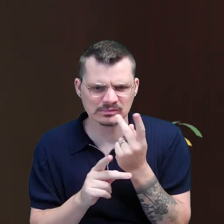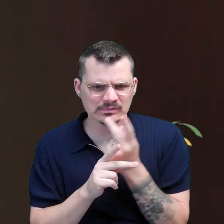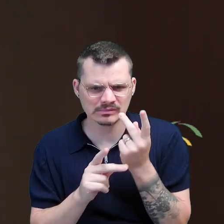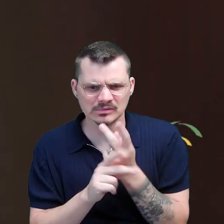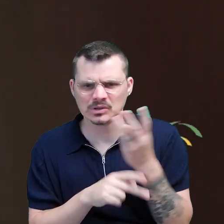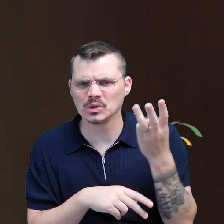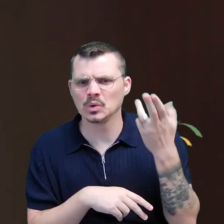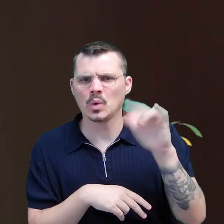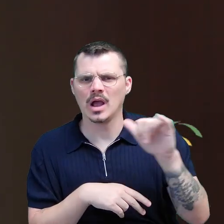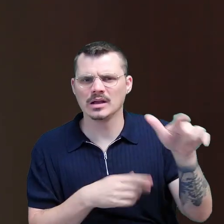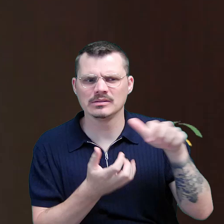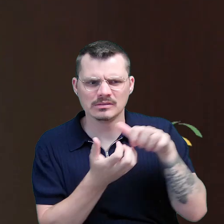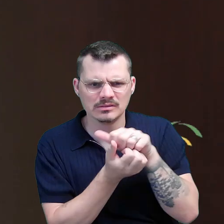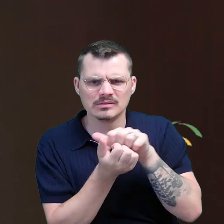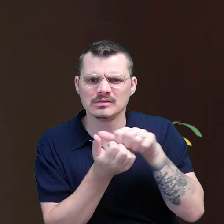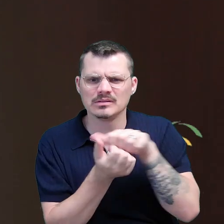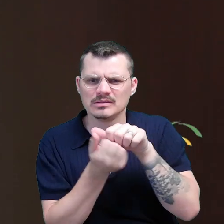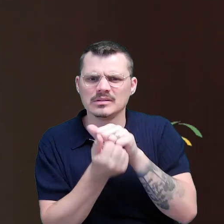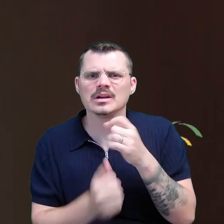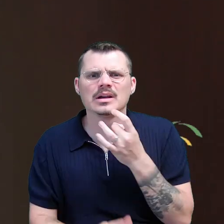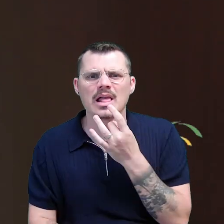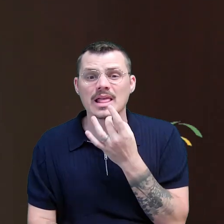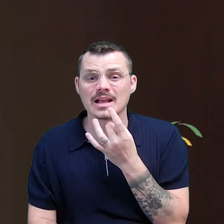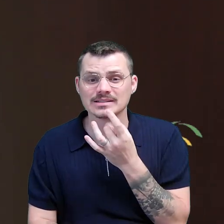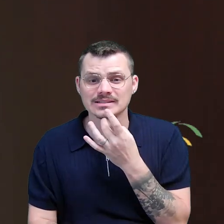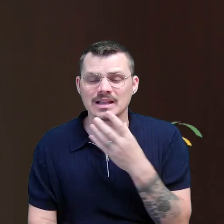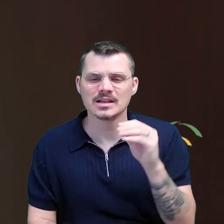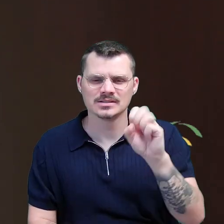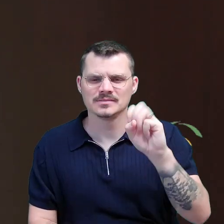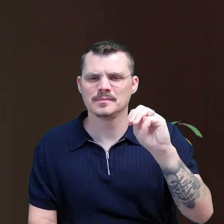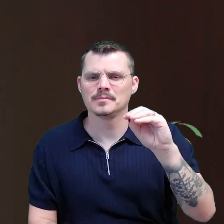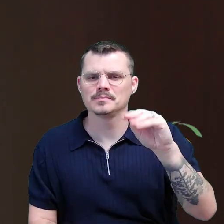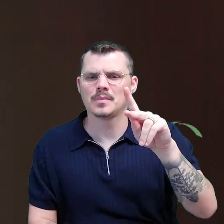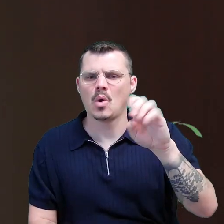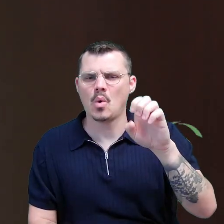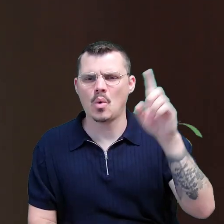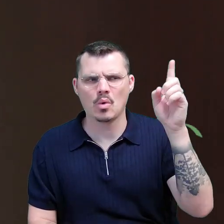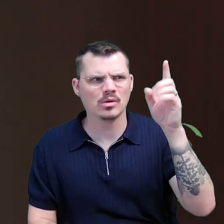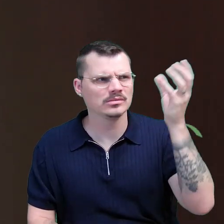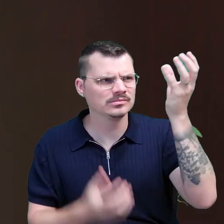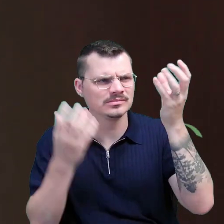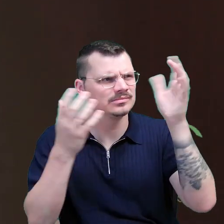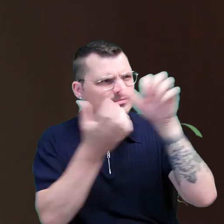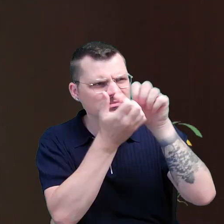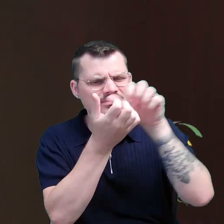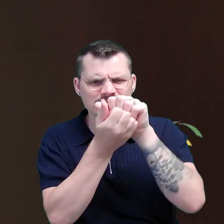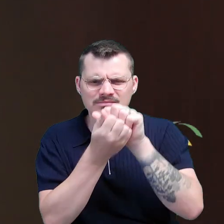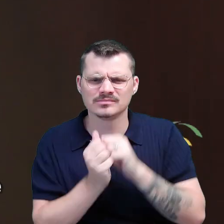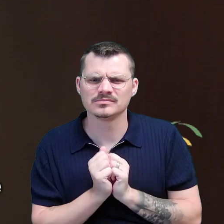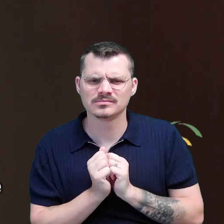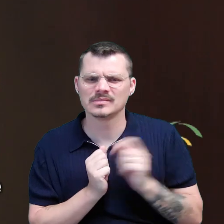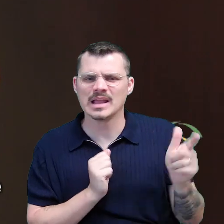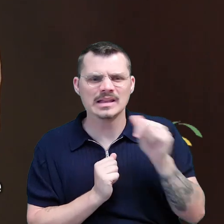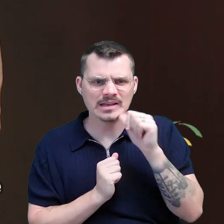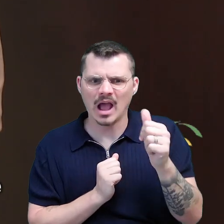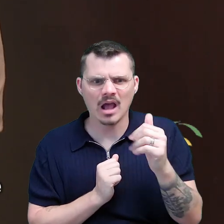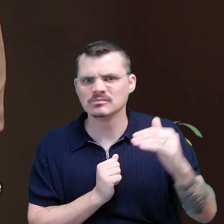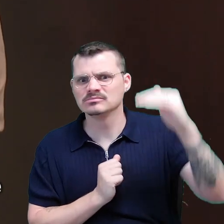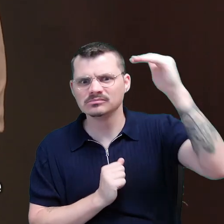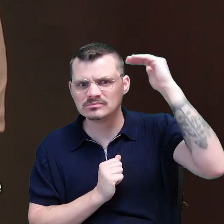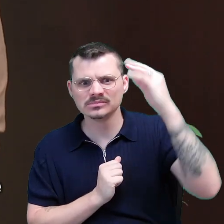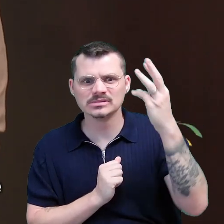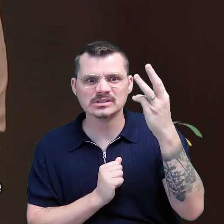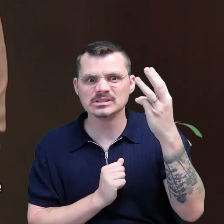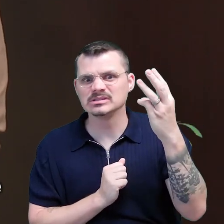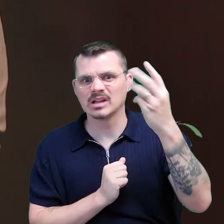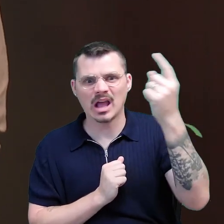he kept destroying the lights and the smoke detectors. And he's not 6.5 feet tall, he's